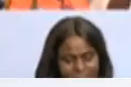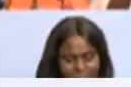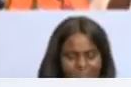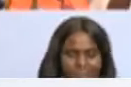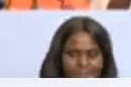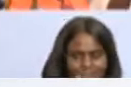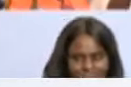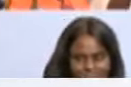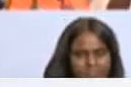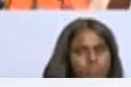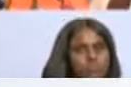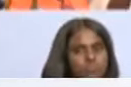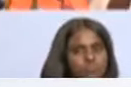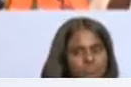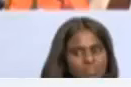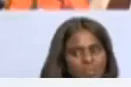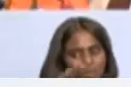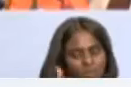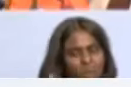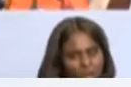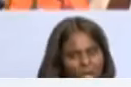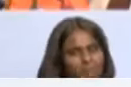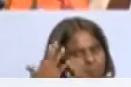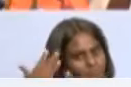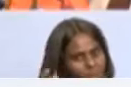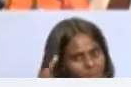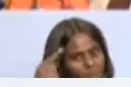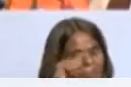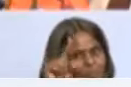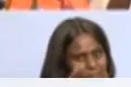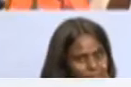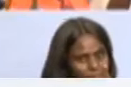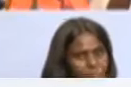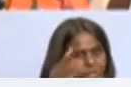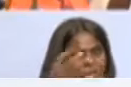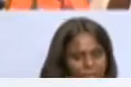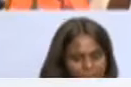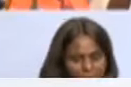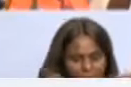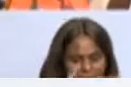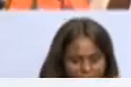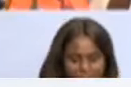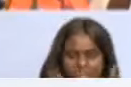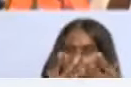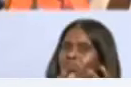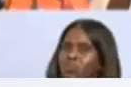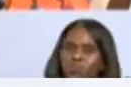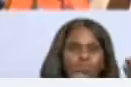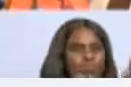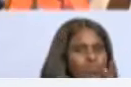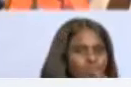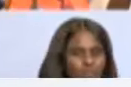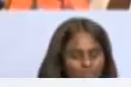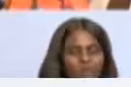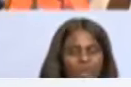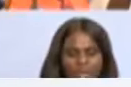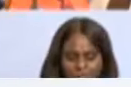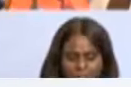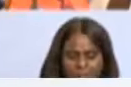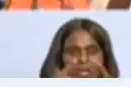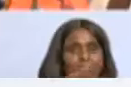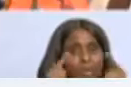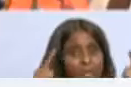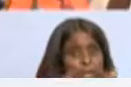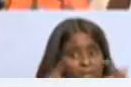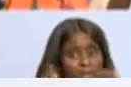tall as a beacon of hope for generations to come. Even when we are long gone, our great-grandchildren